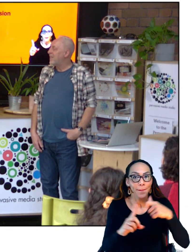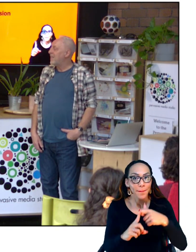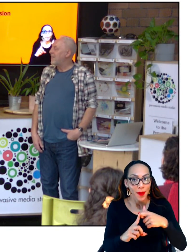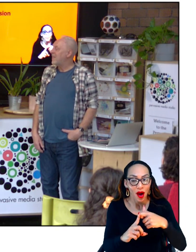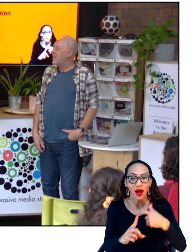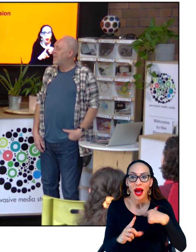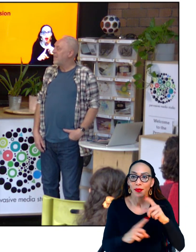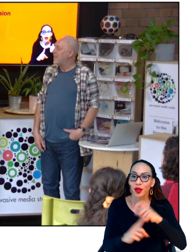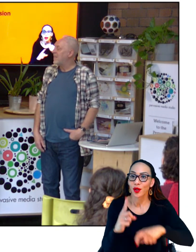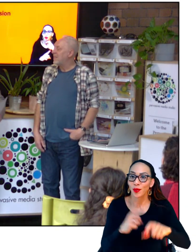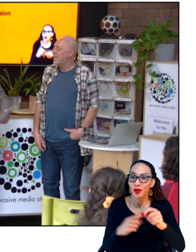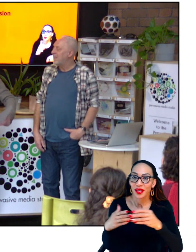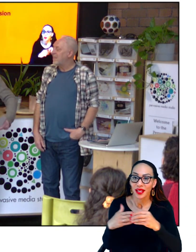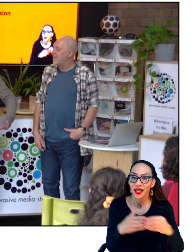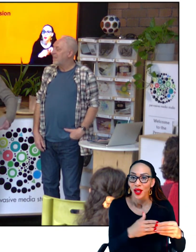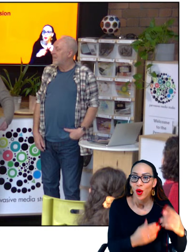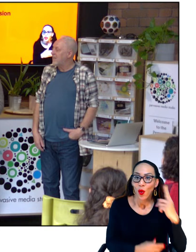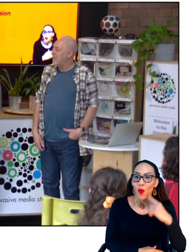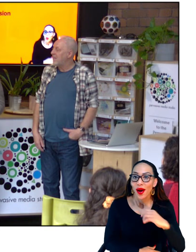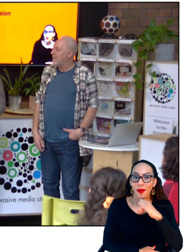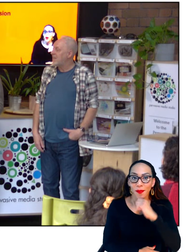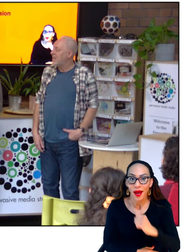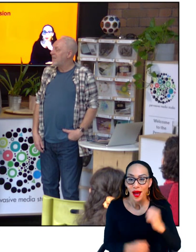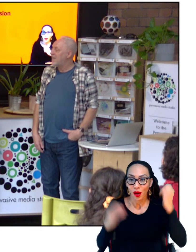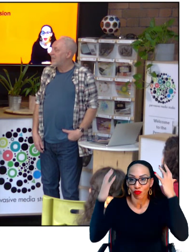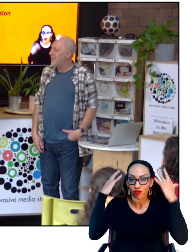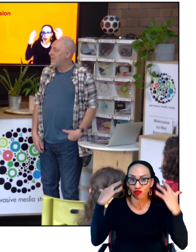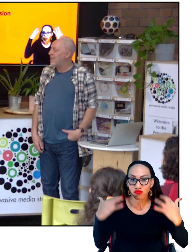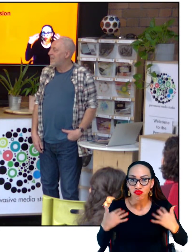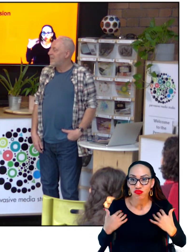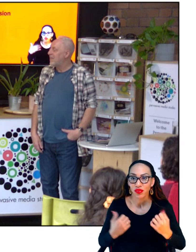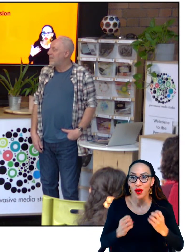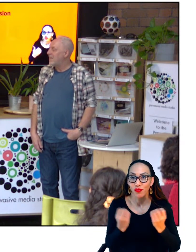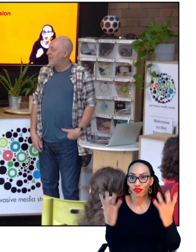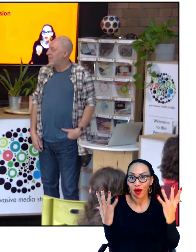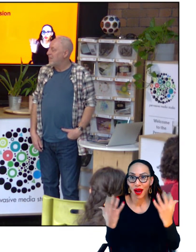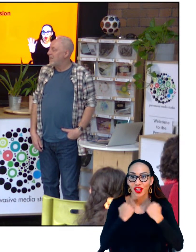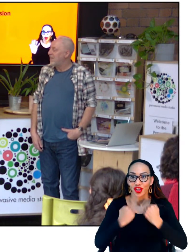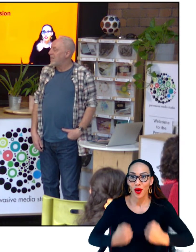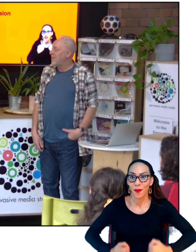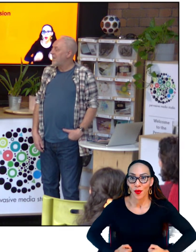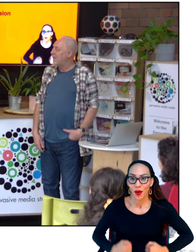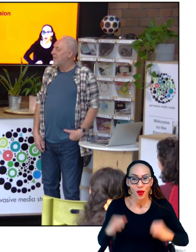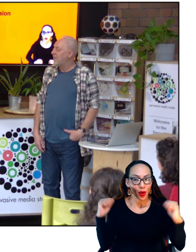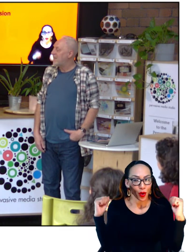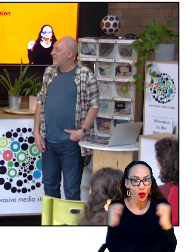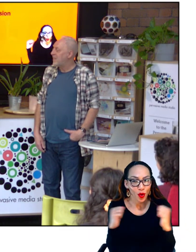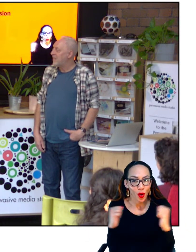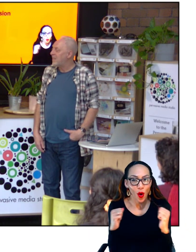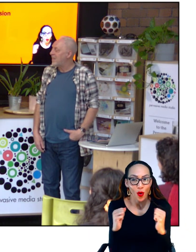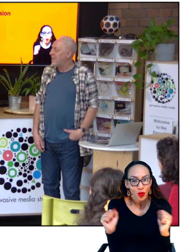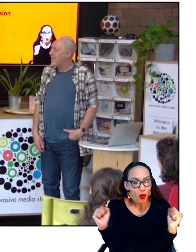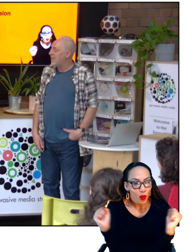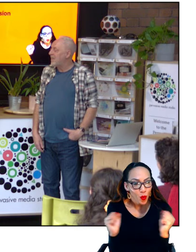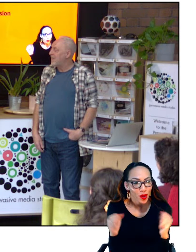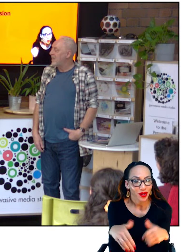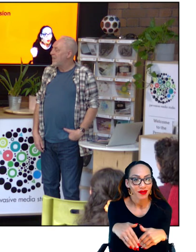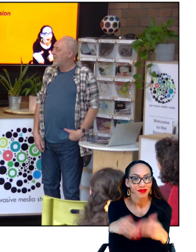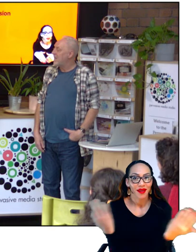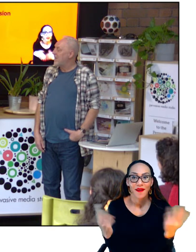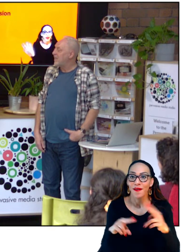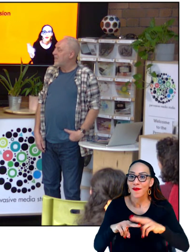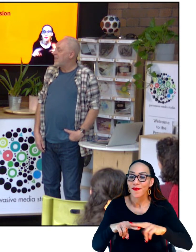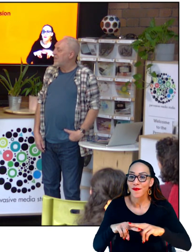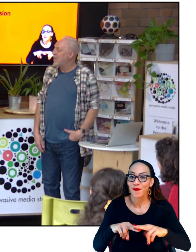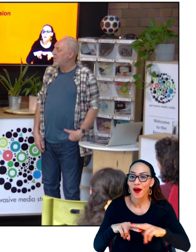my 40s, long hair and a beard, wearing a brown woolly jumper on this cold winter's day. So every Friday we throw open the doors of the Pervasive